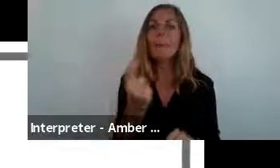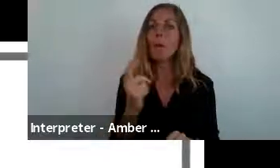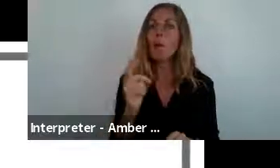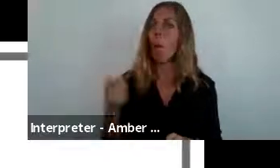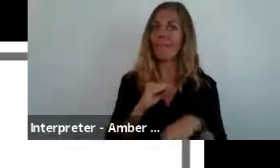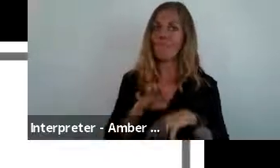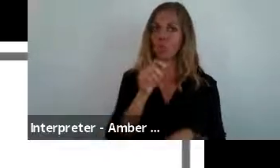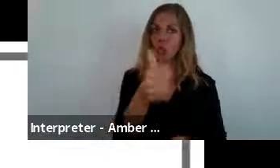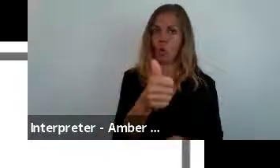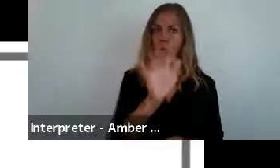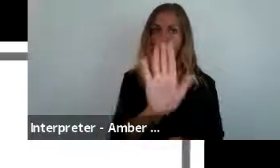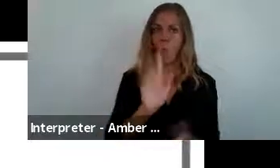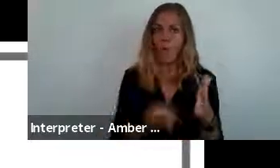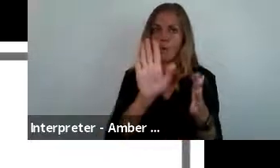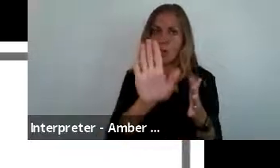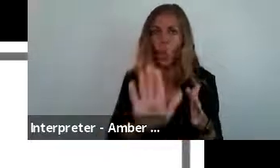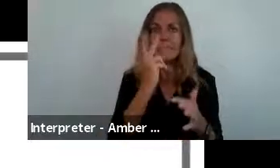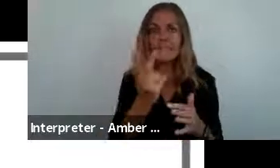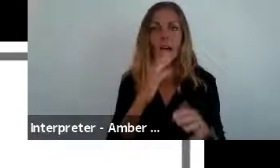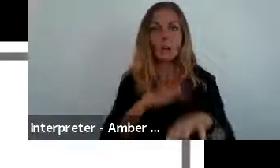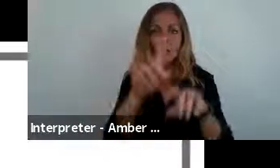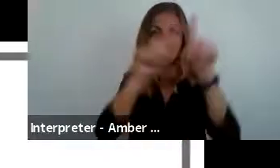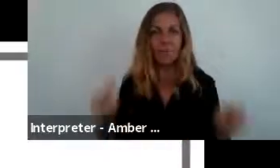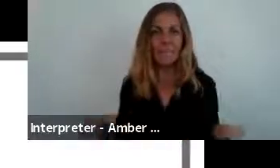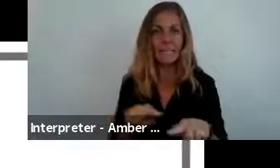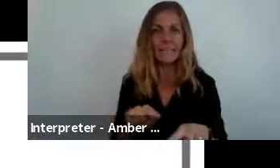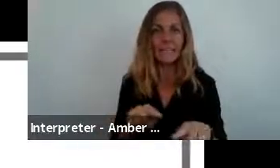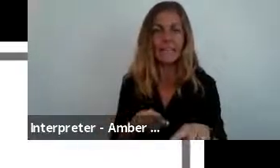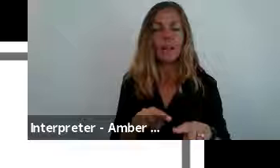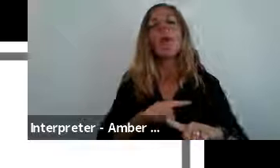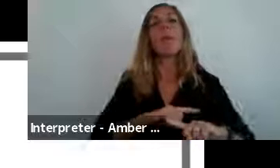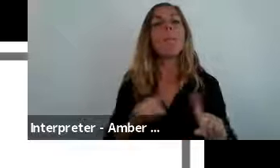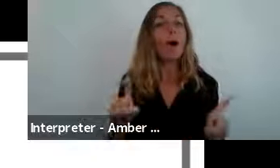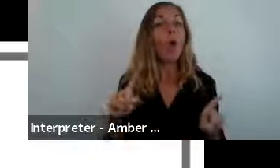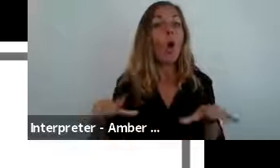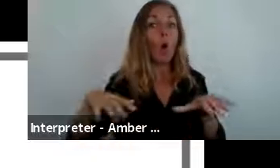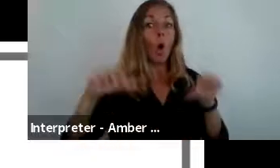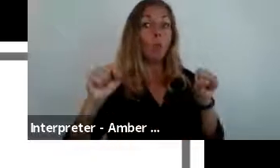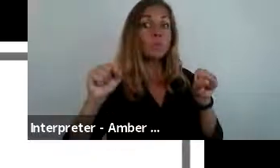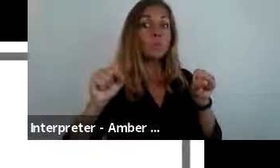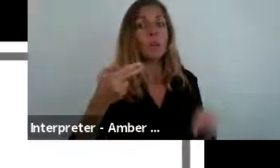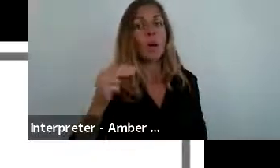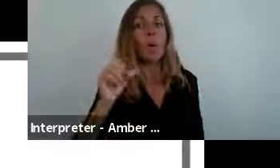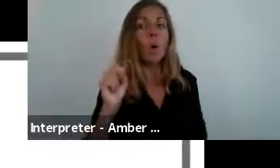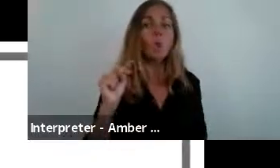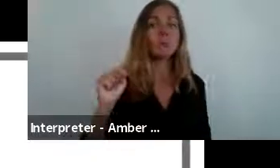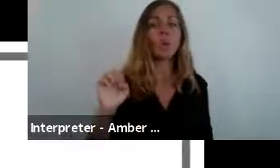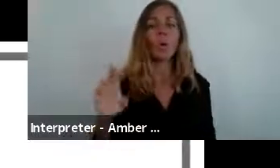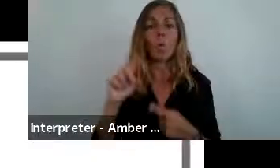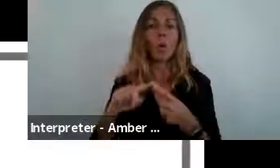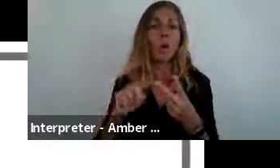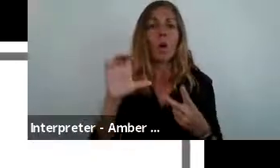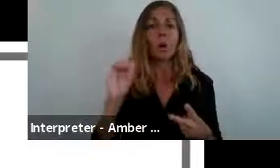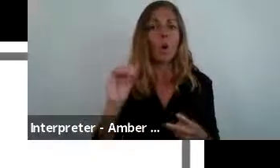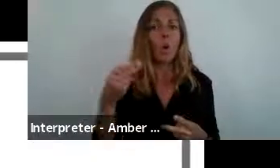it only affects what you see on your computer, whereas if the host or the co-host spotlights someone, and